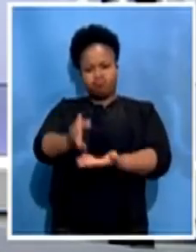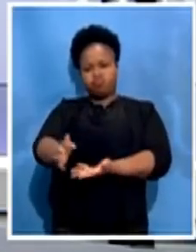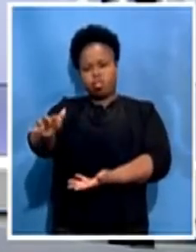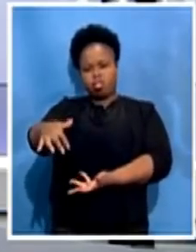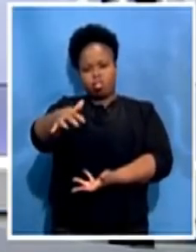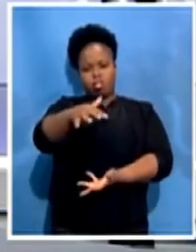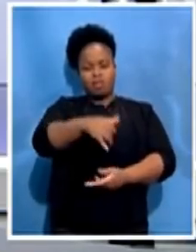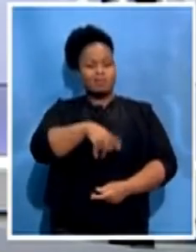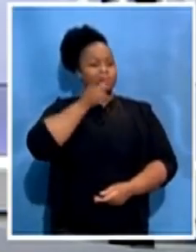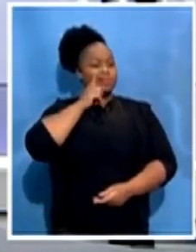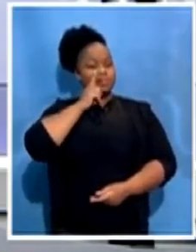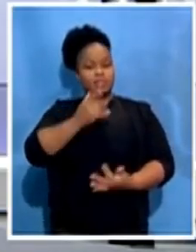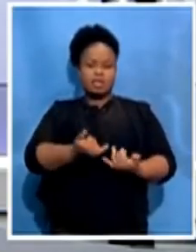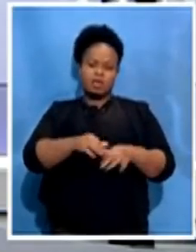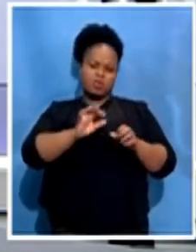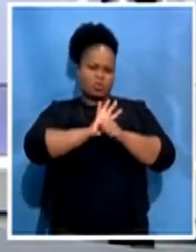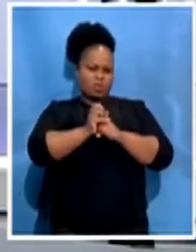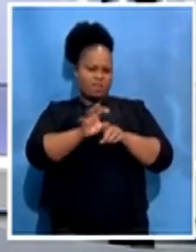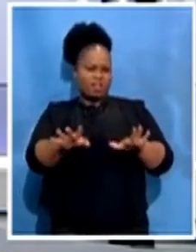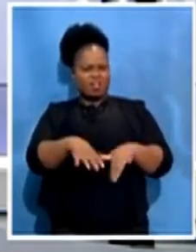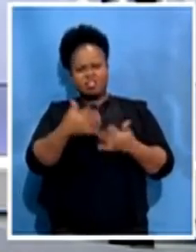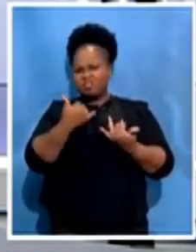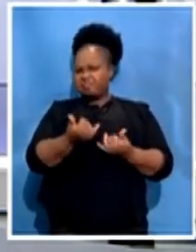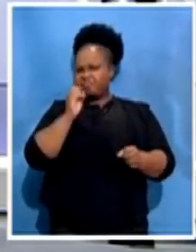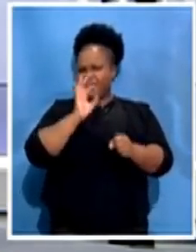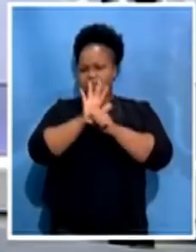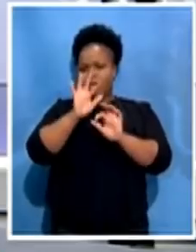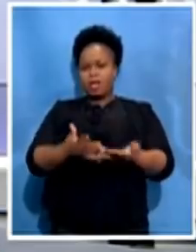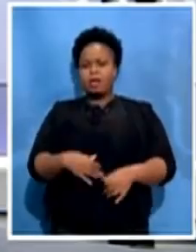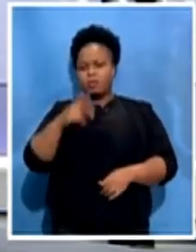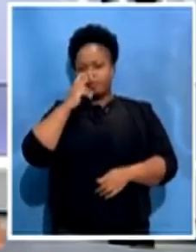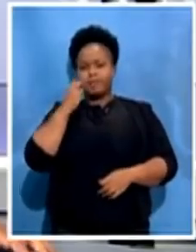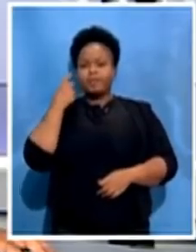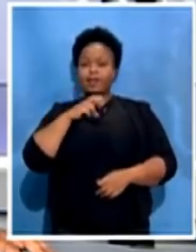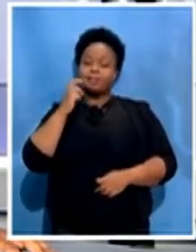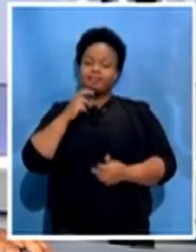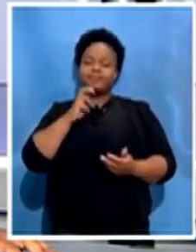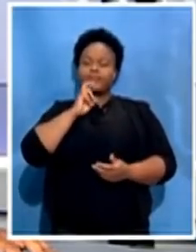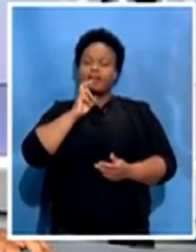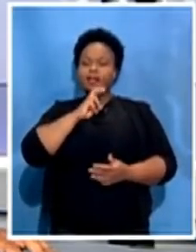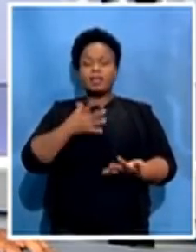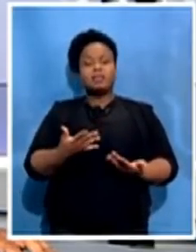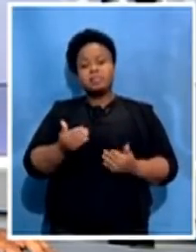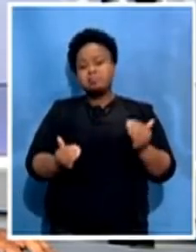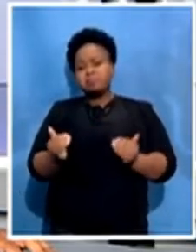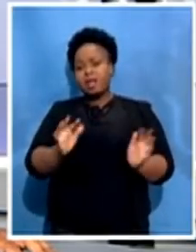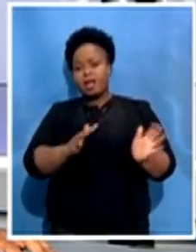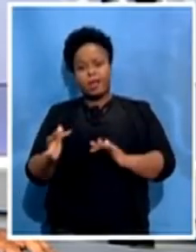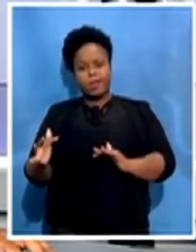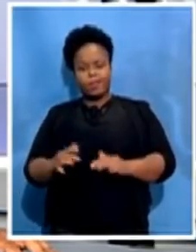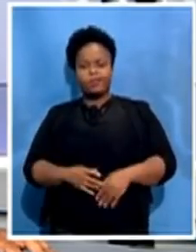will affect this year's Black Friday. How's it going to be conducted with regards to safety protocols as